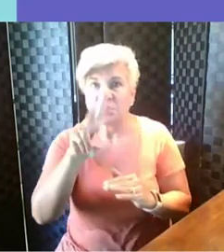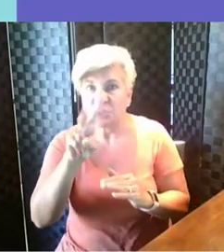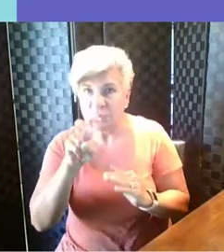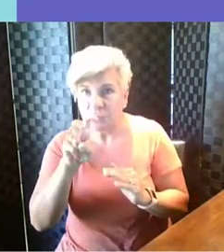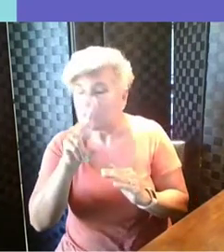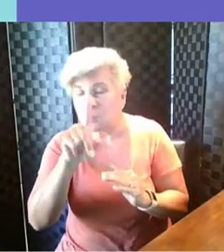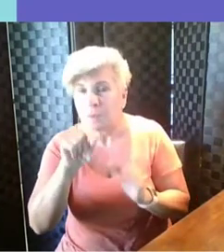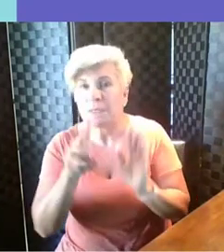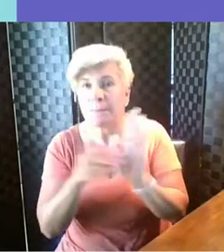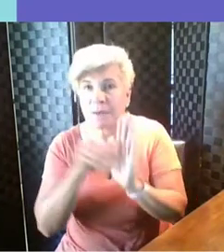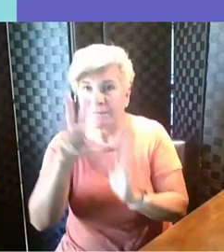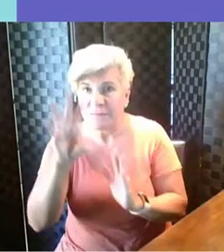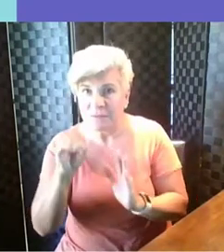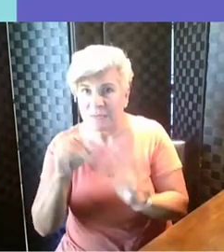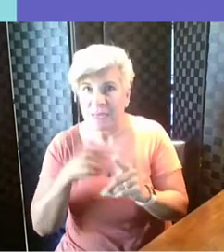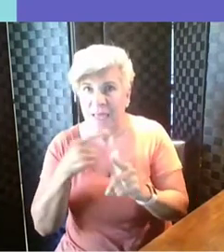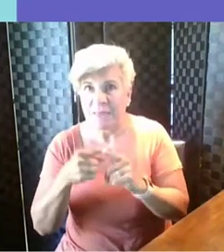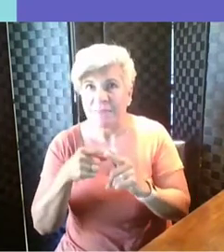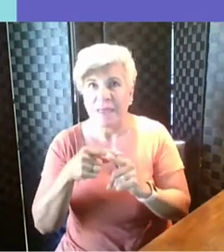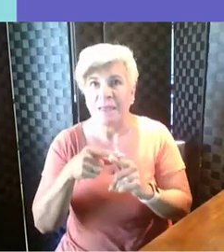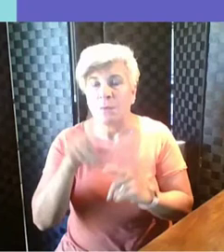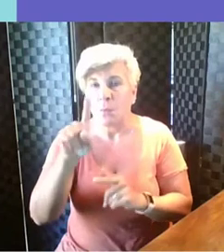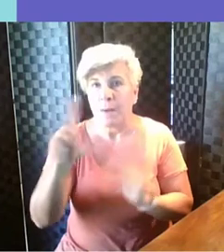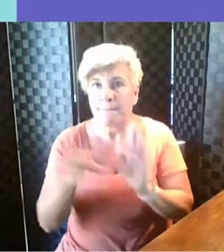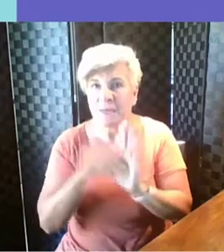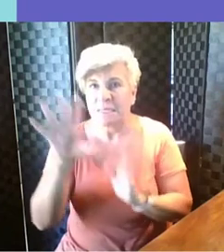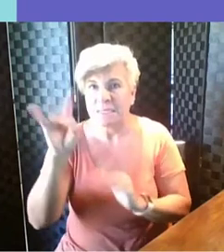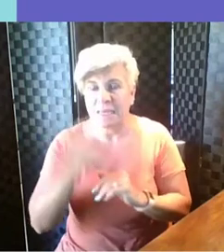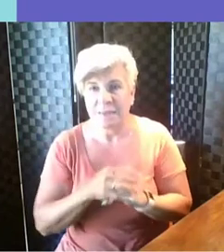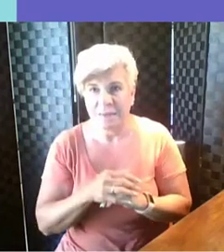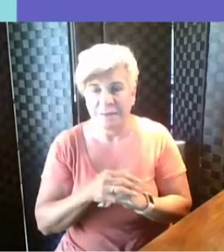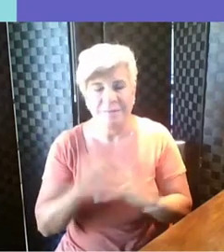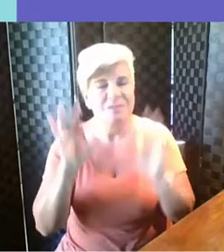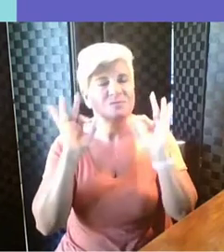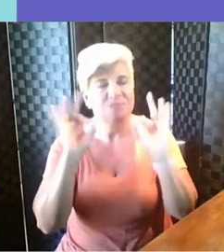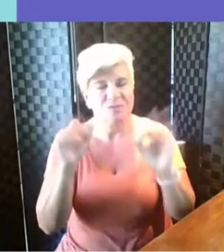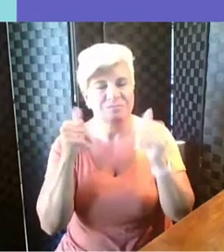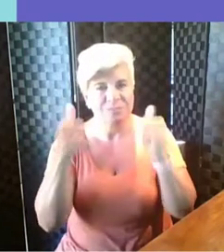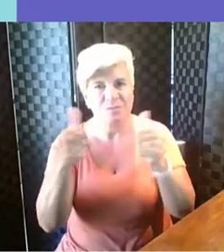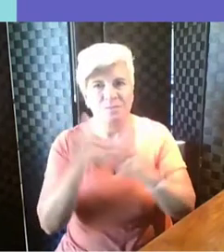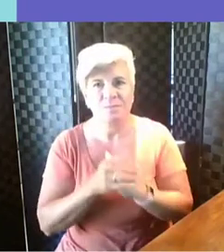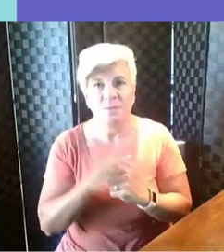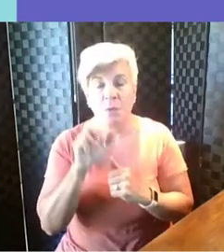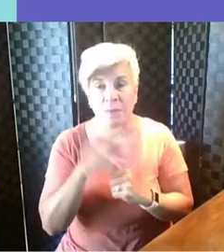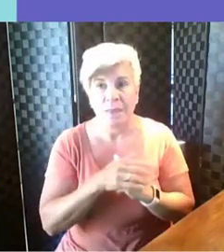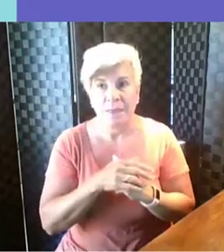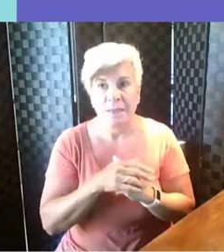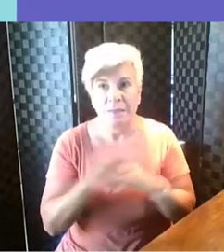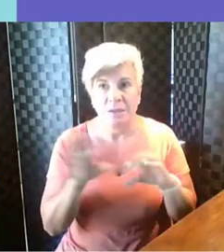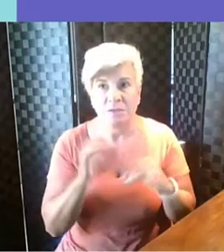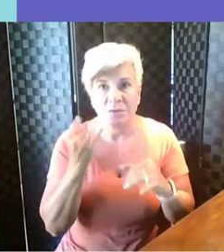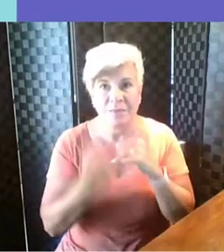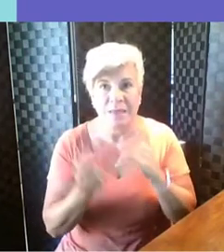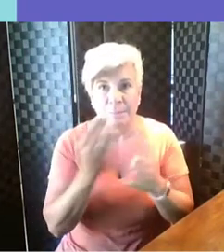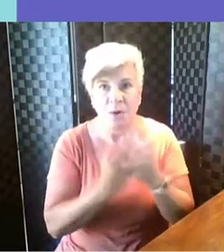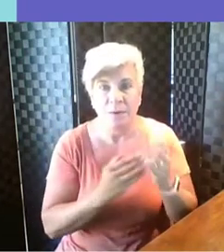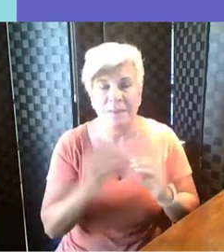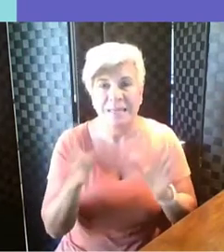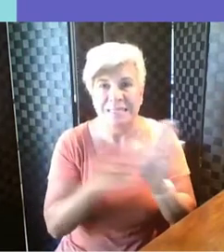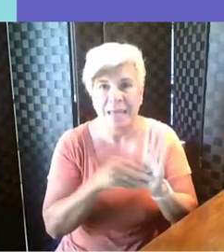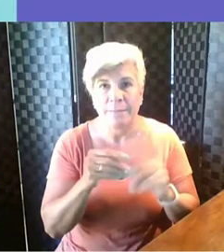these two. Did you get it? Fantastic. I knew that you would. Okay, here we go. Let's do the final piece of it. Let's